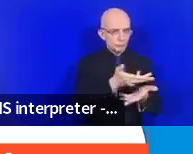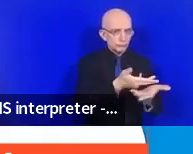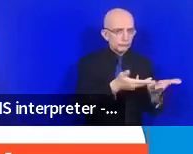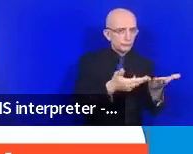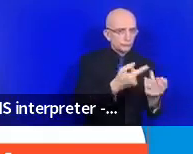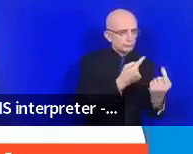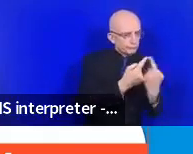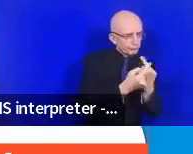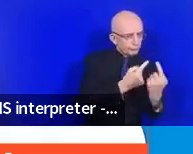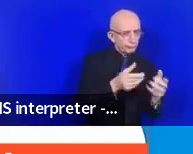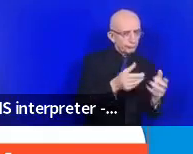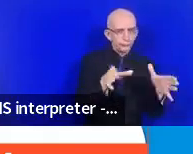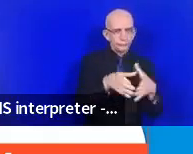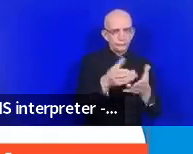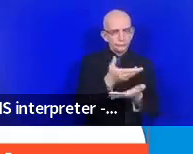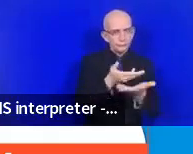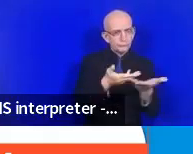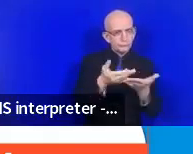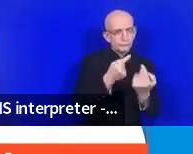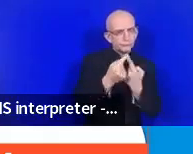across 37 countries,